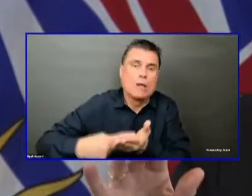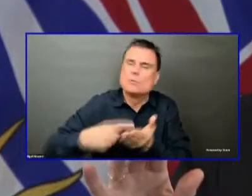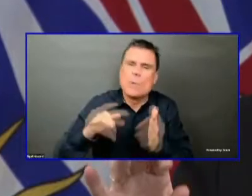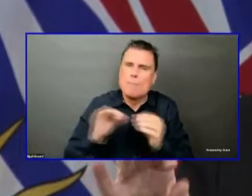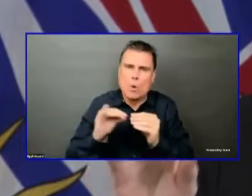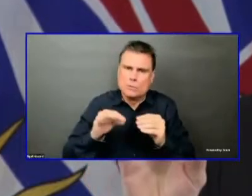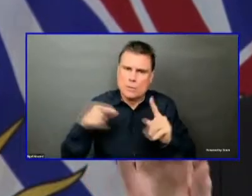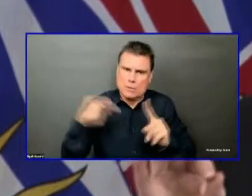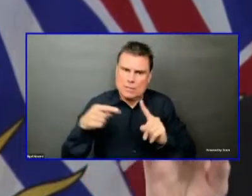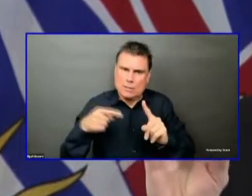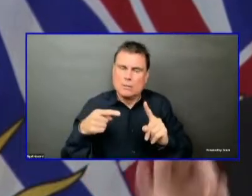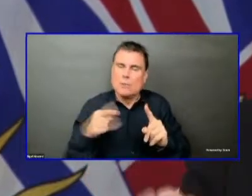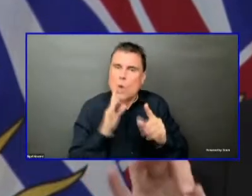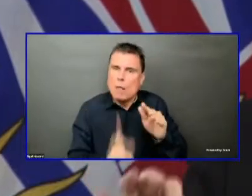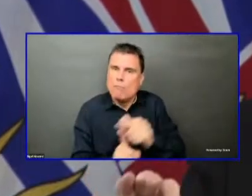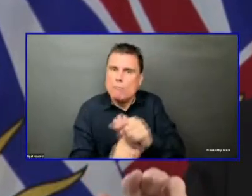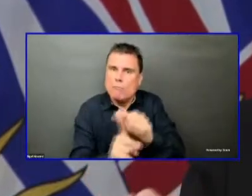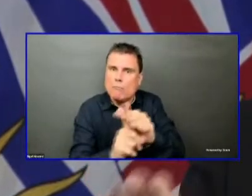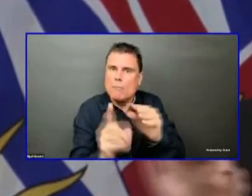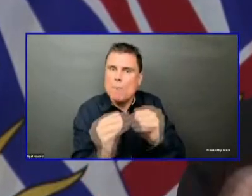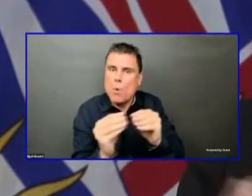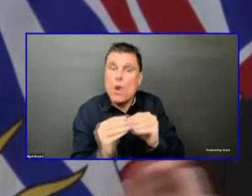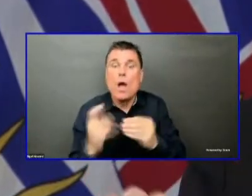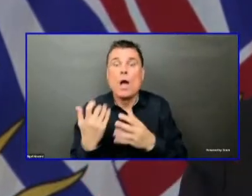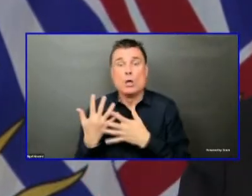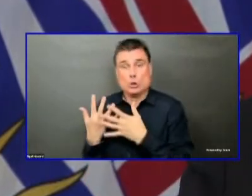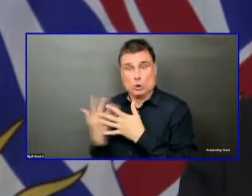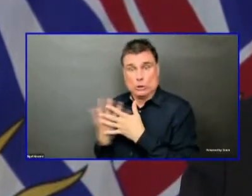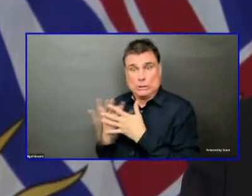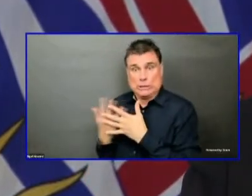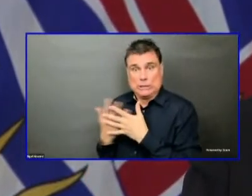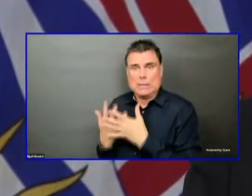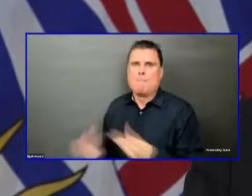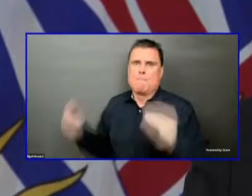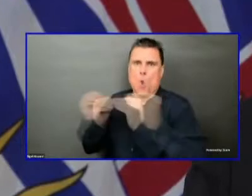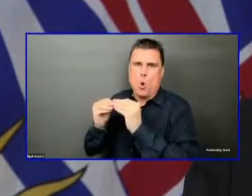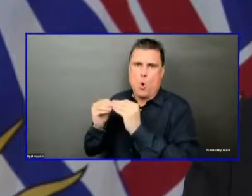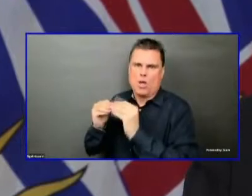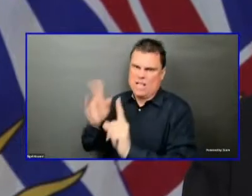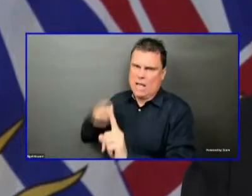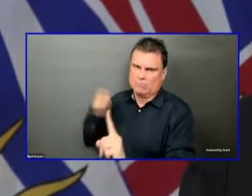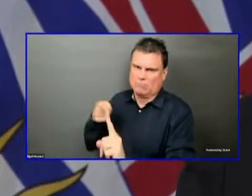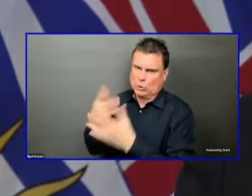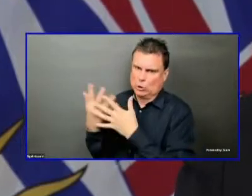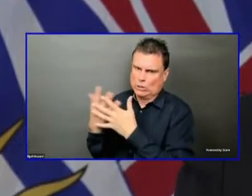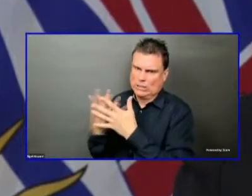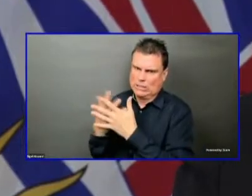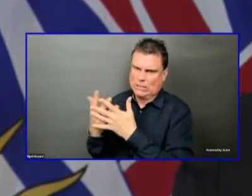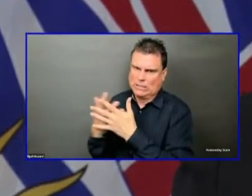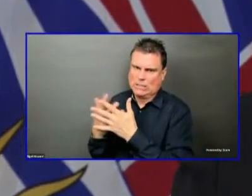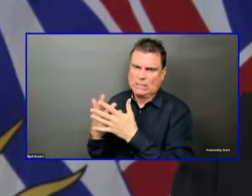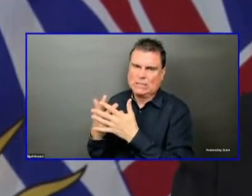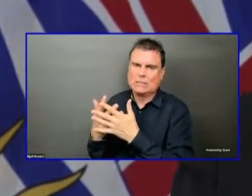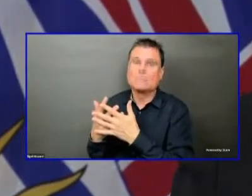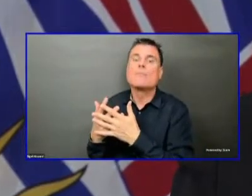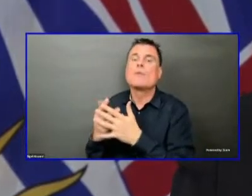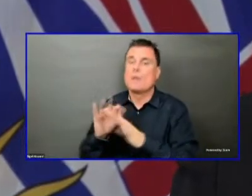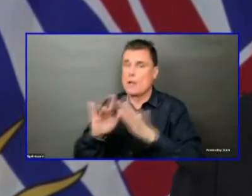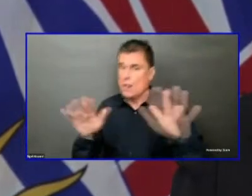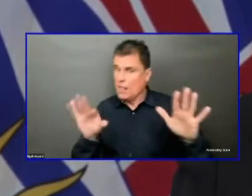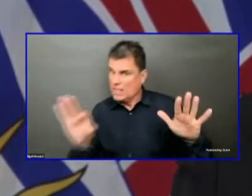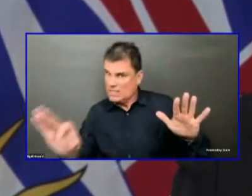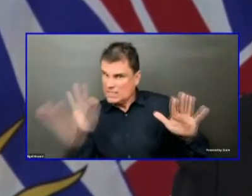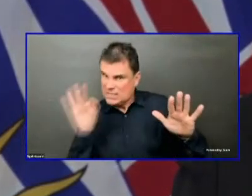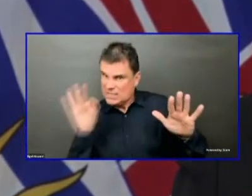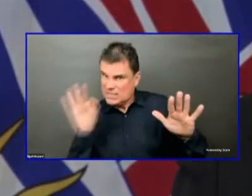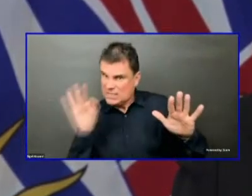screening lab test that helps us identify which are the ones that are likely to have these variants of